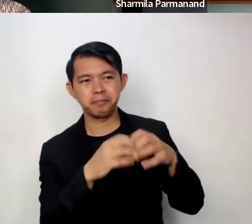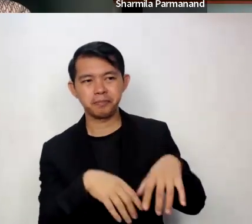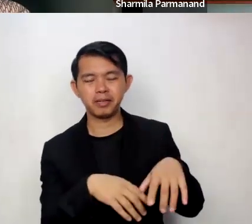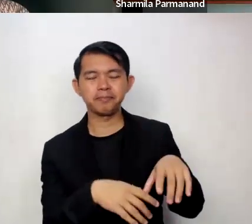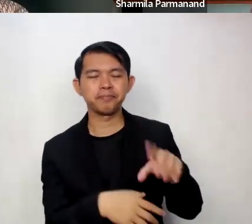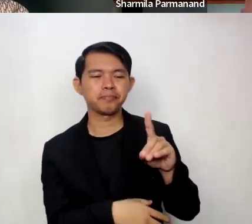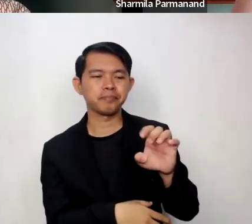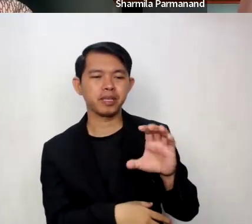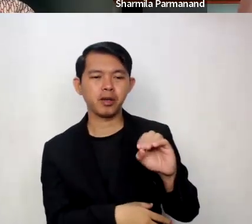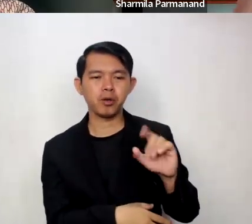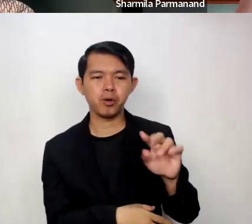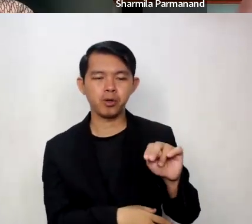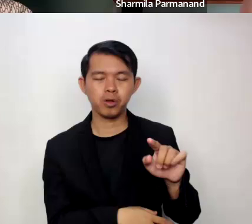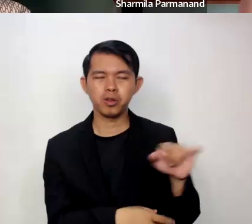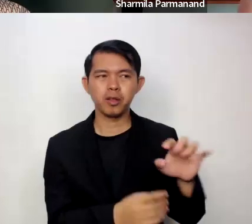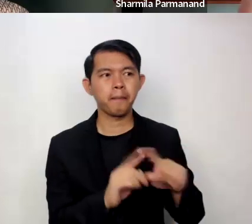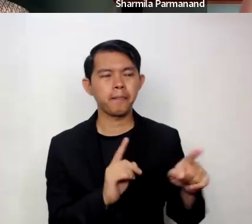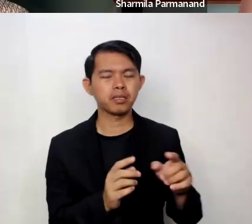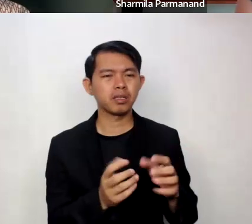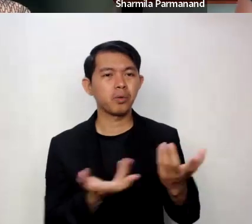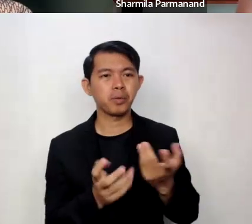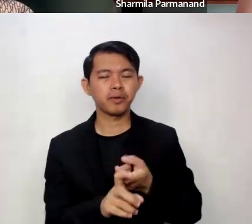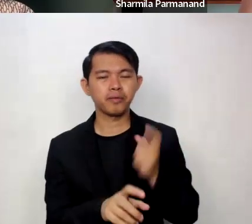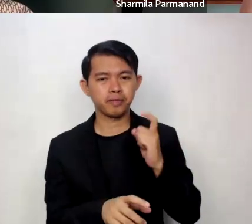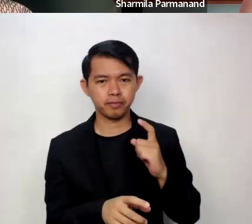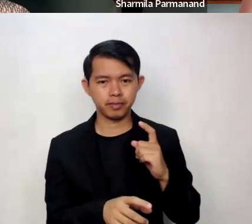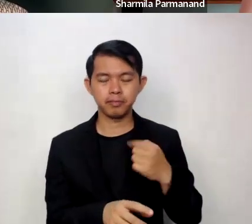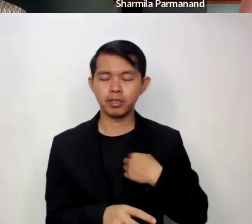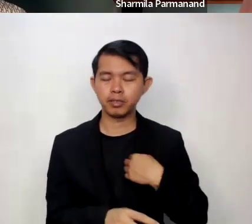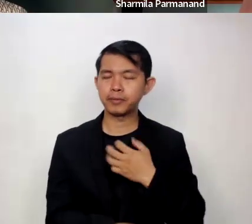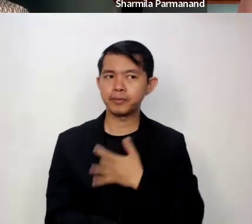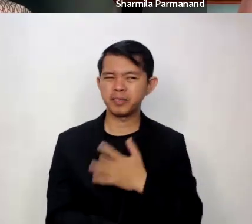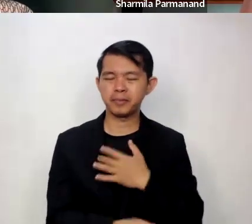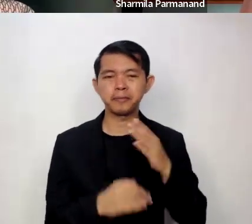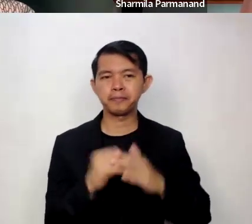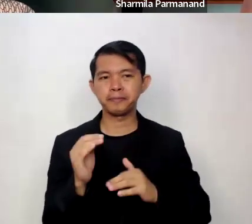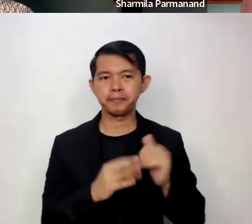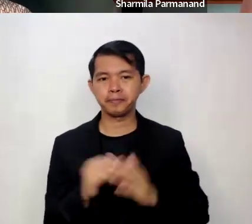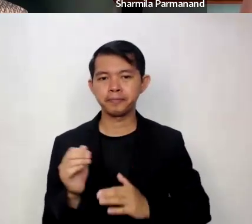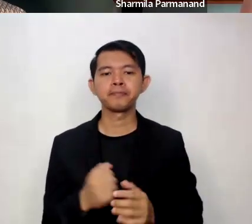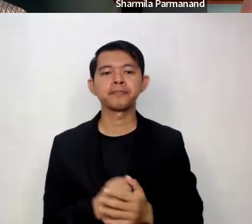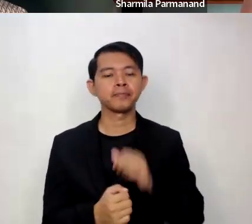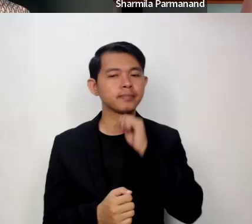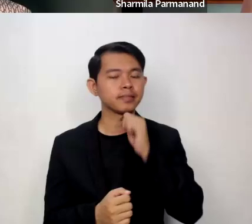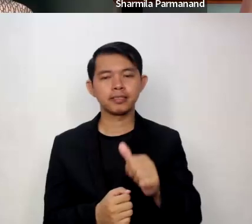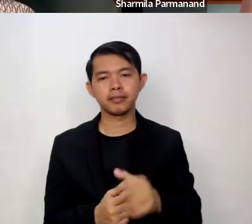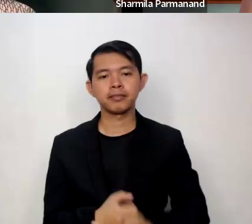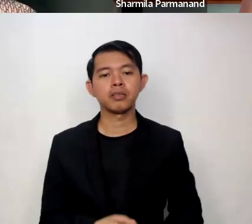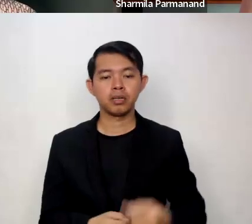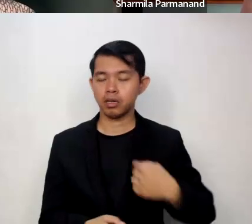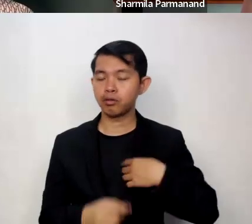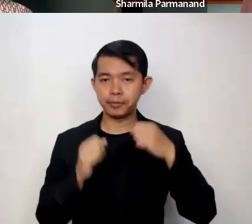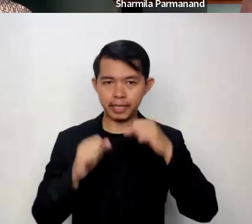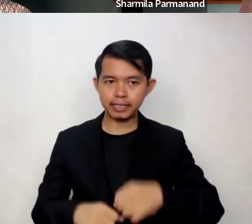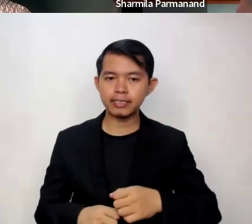absolutely understand where this question is coming from, and I feel the same discomfort. So I agree. I don't think every single